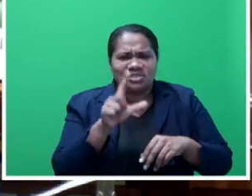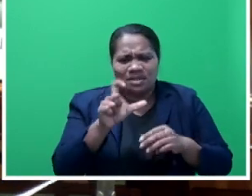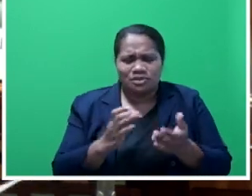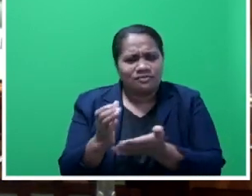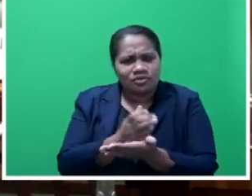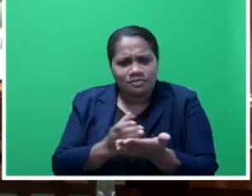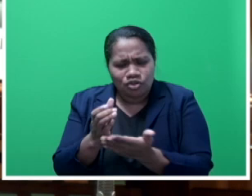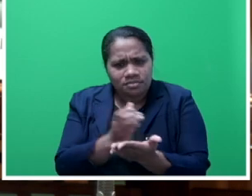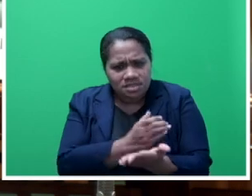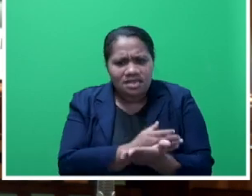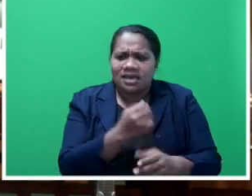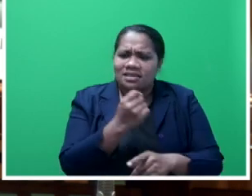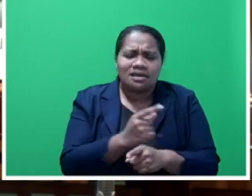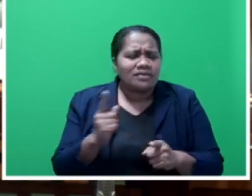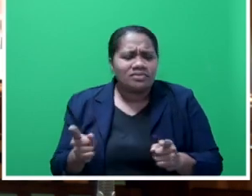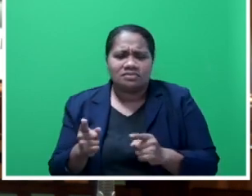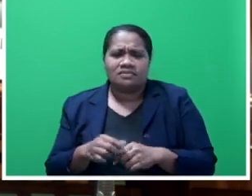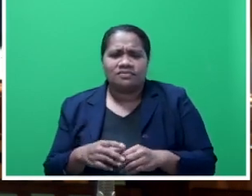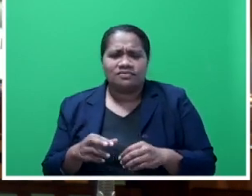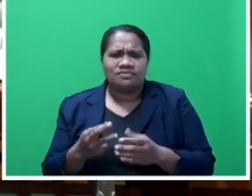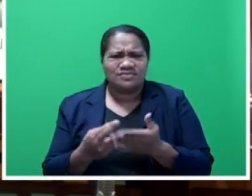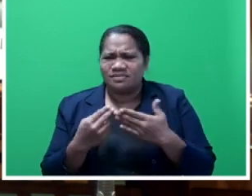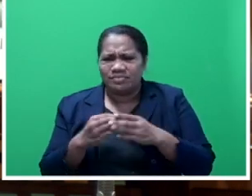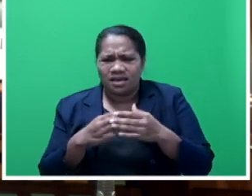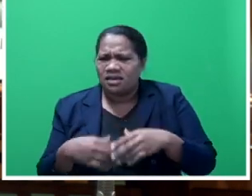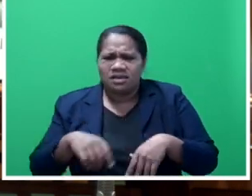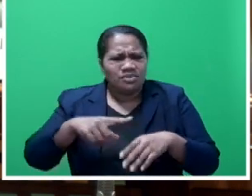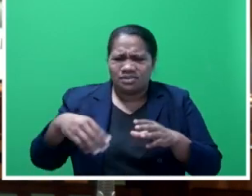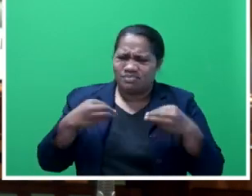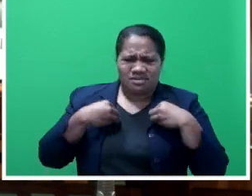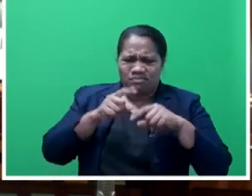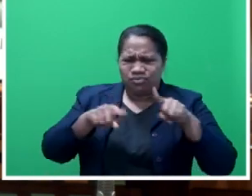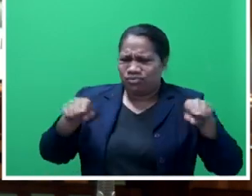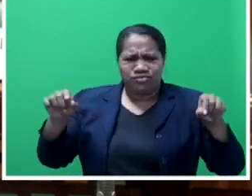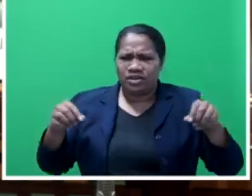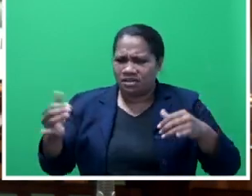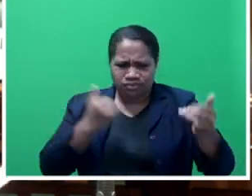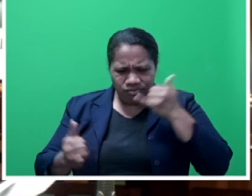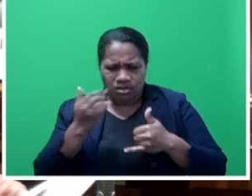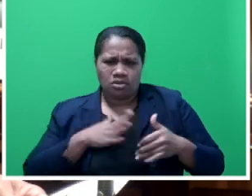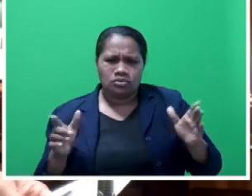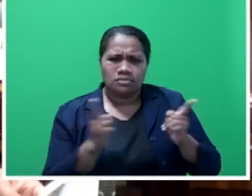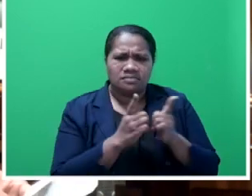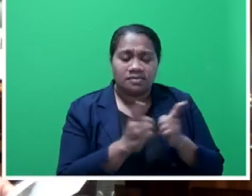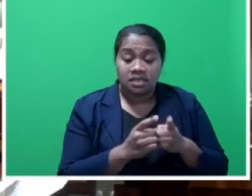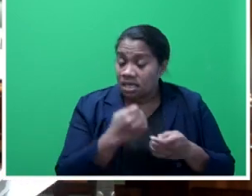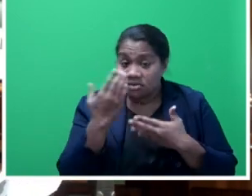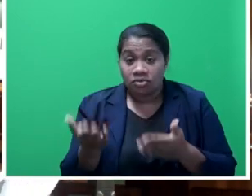the Reserve Bank came in. The sewer retailers rang us up saying, we want to meet up with you. So we called them all in one group. Honorable Tambuya says,